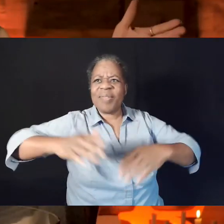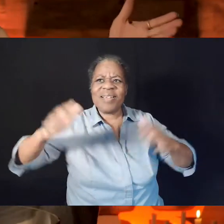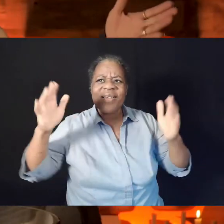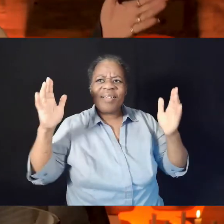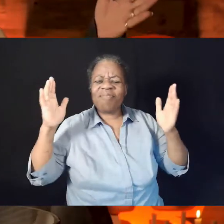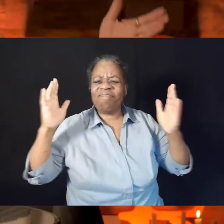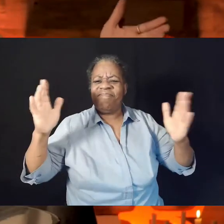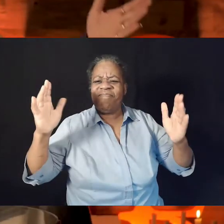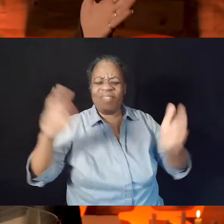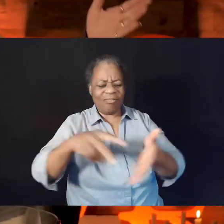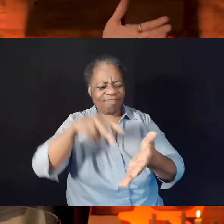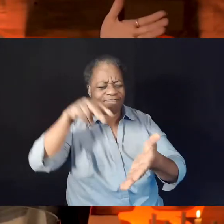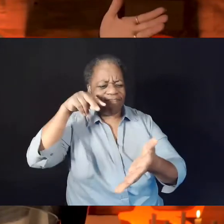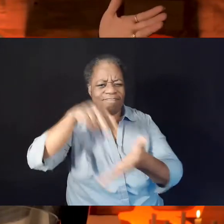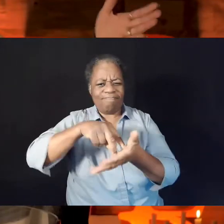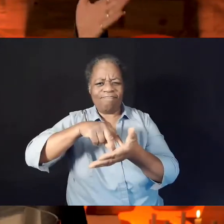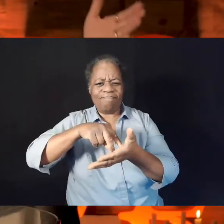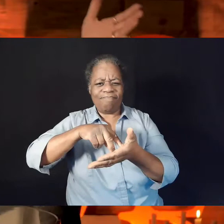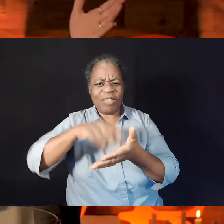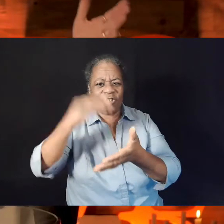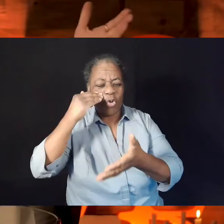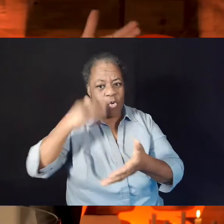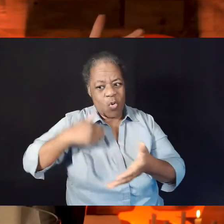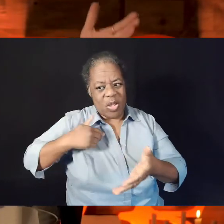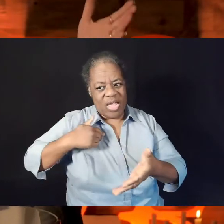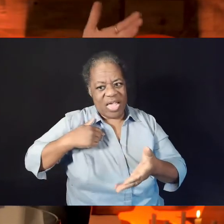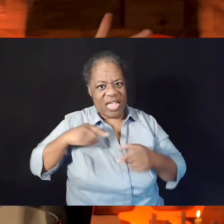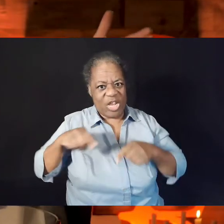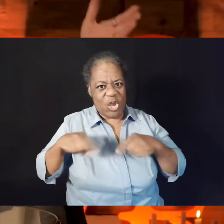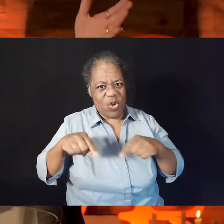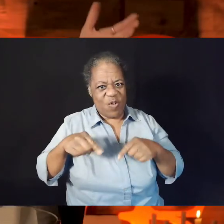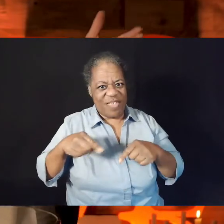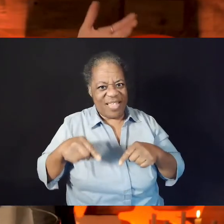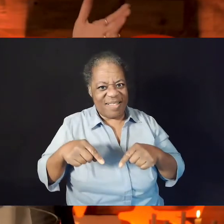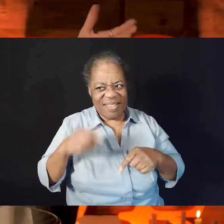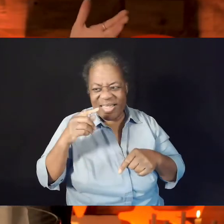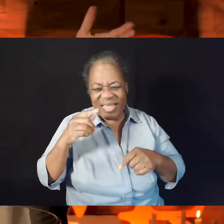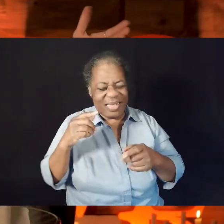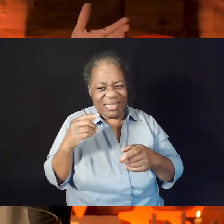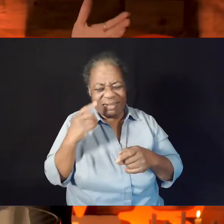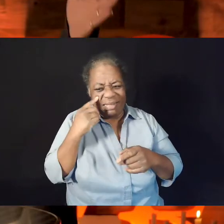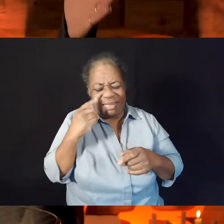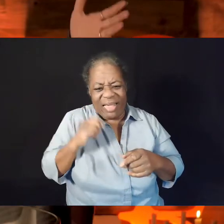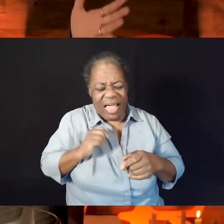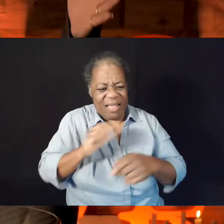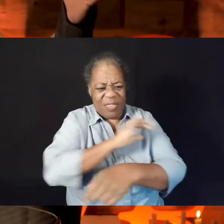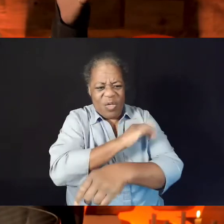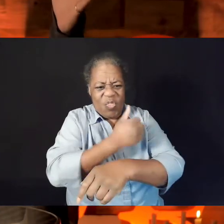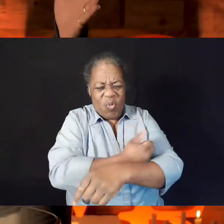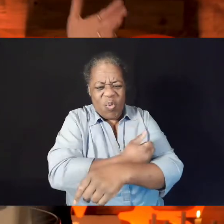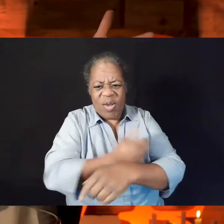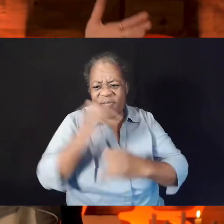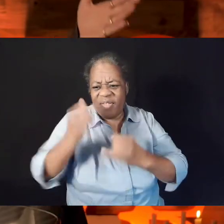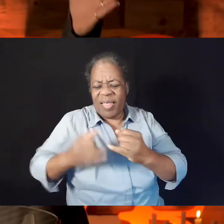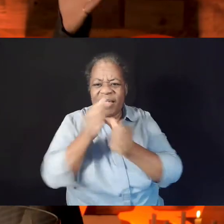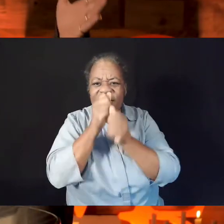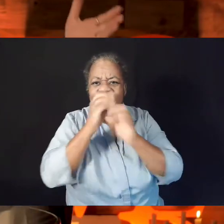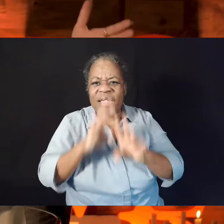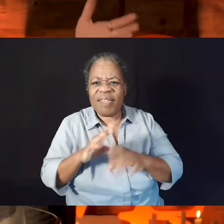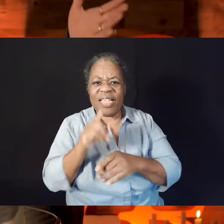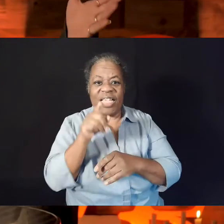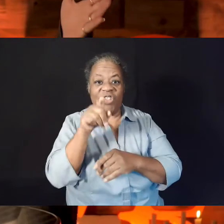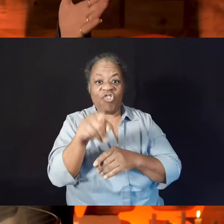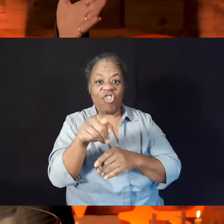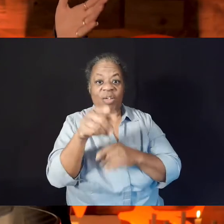feet. She knew I was nervous. She knew I didn't think I had the authority to pronounce a benediction. She was transferring